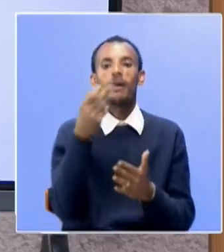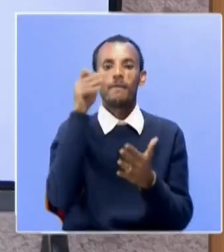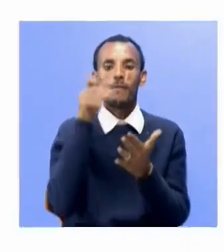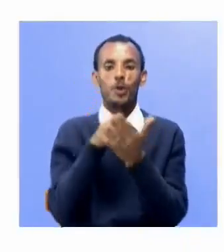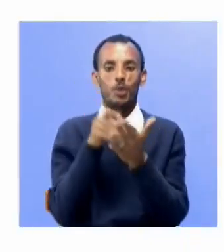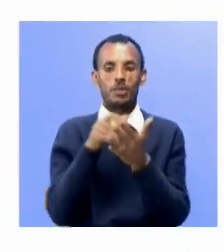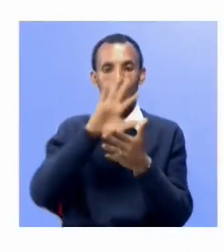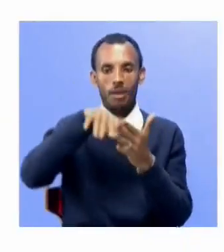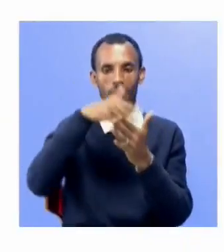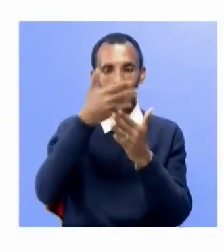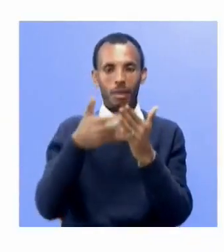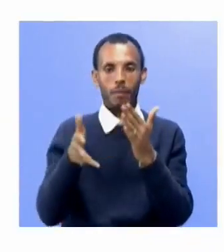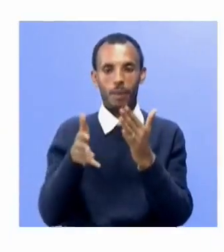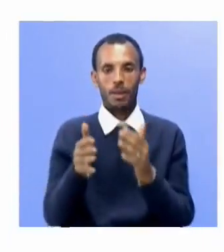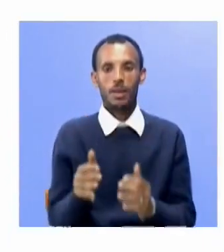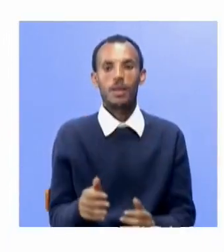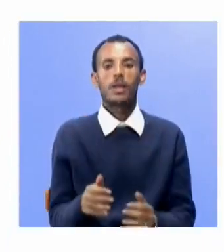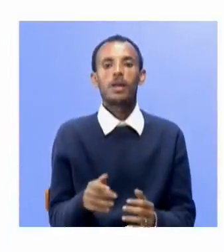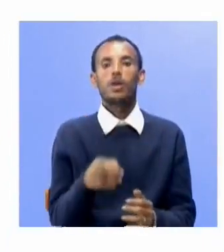can present data